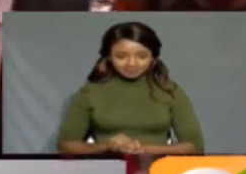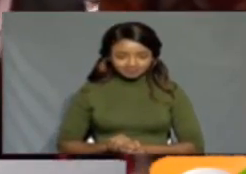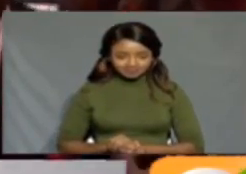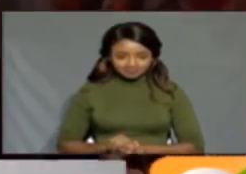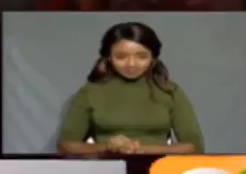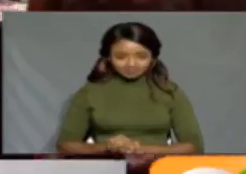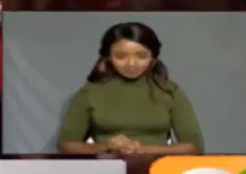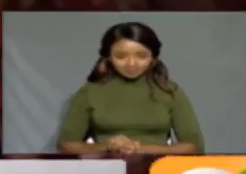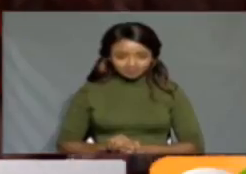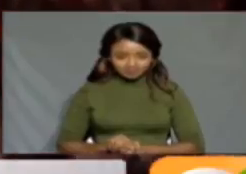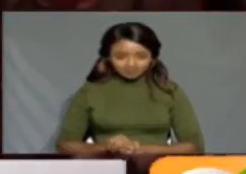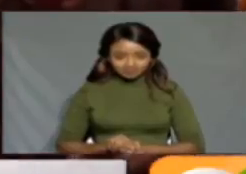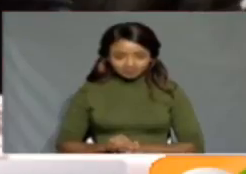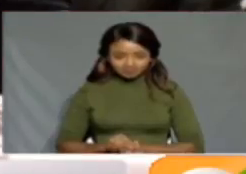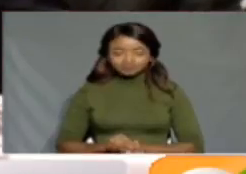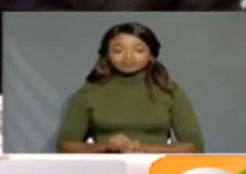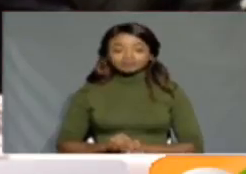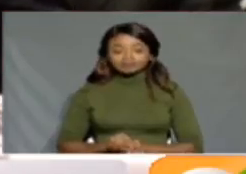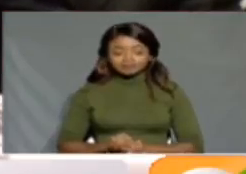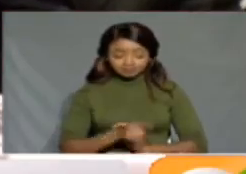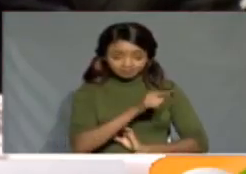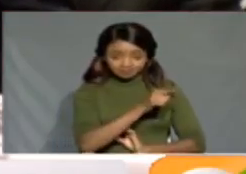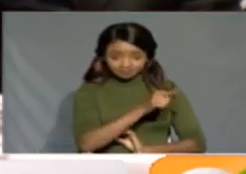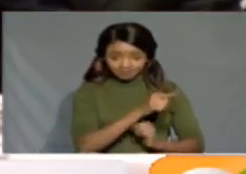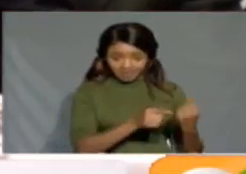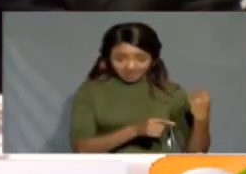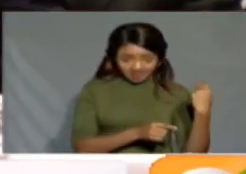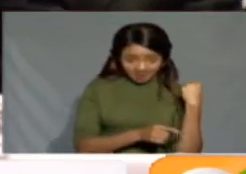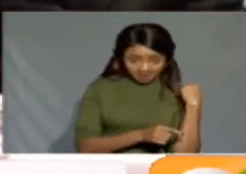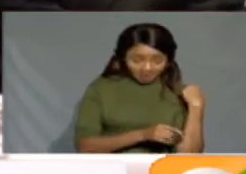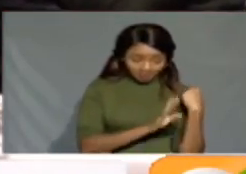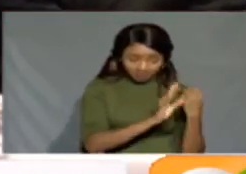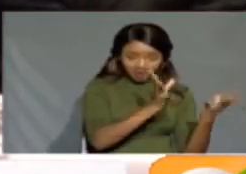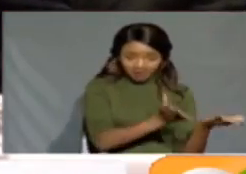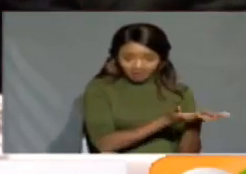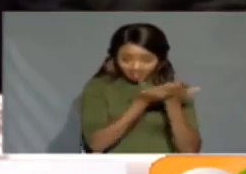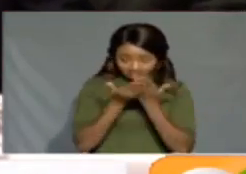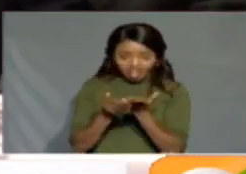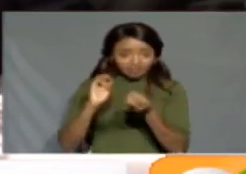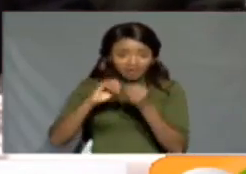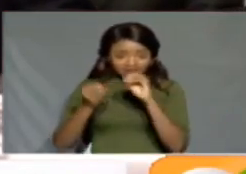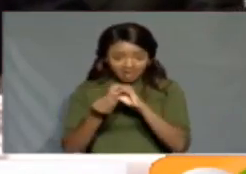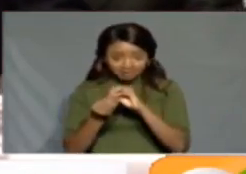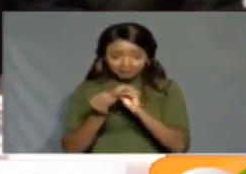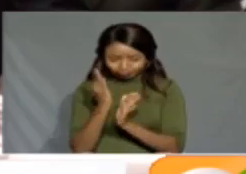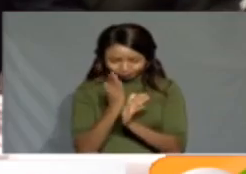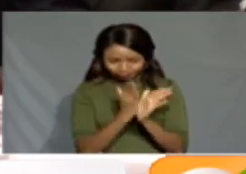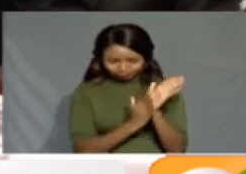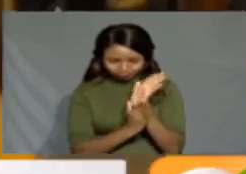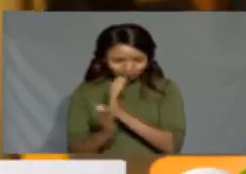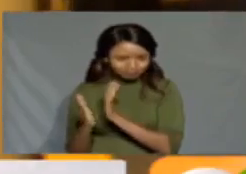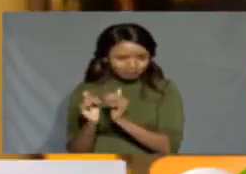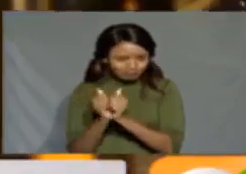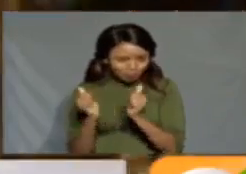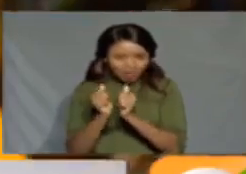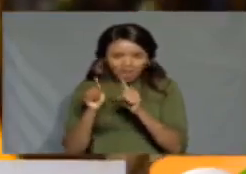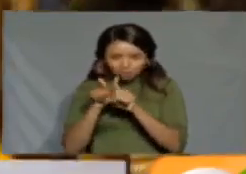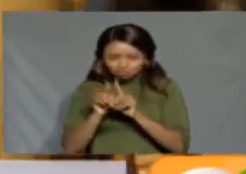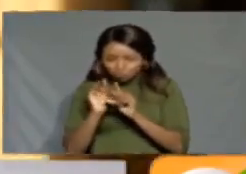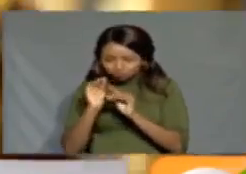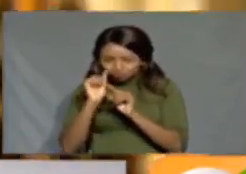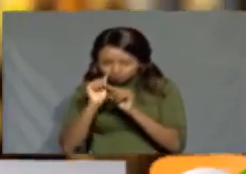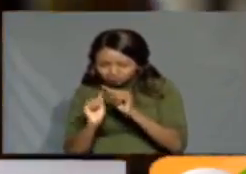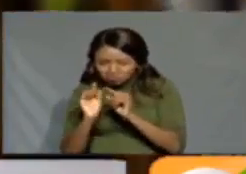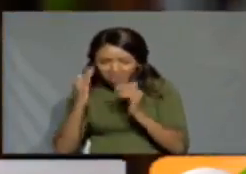2030. For resource planning, the data which will eventually be processed and presented based on national total and broken down to